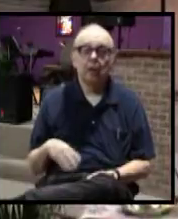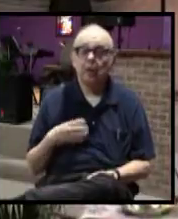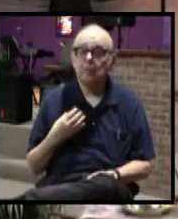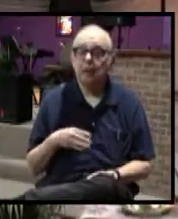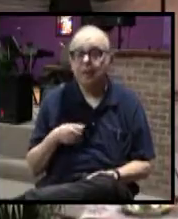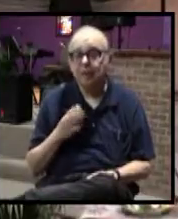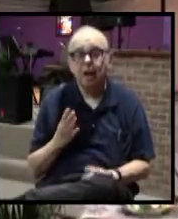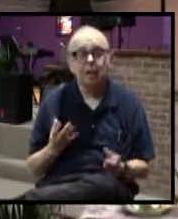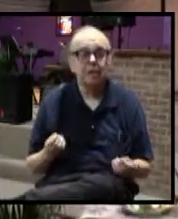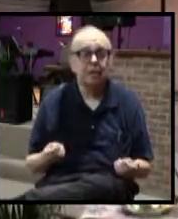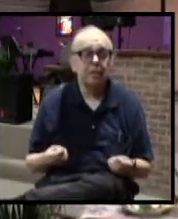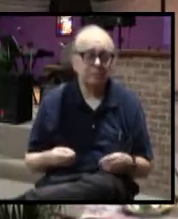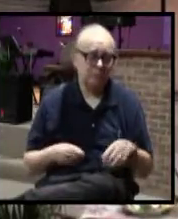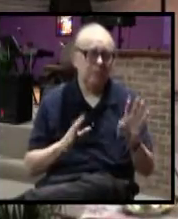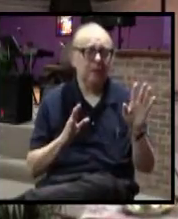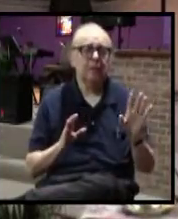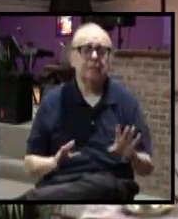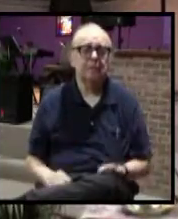Oh my God, no way.